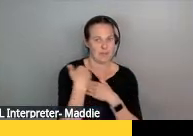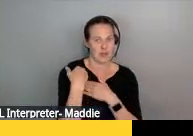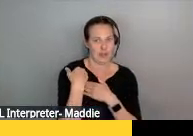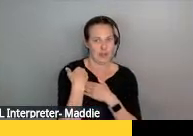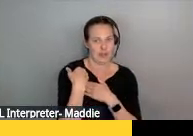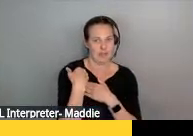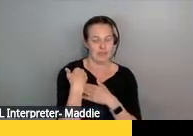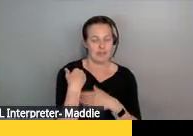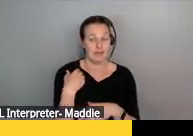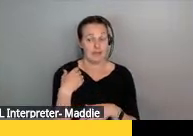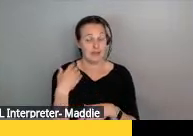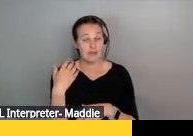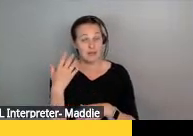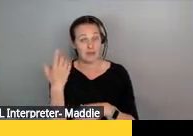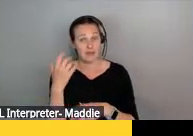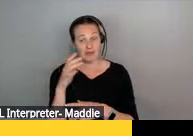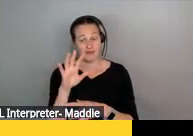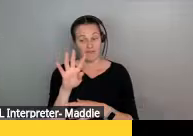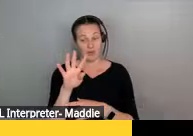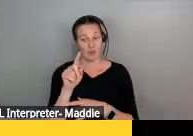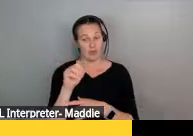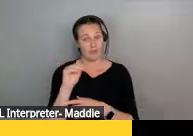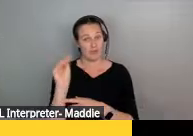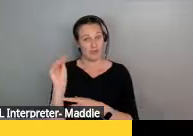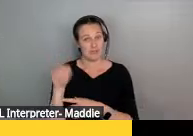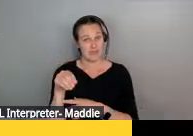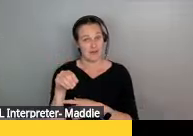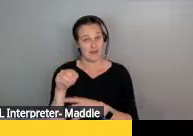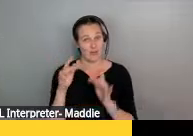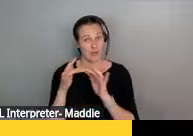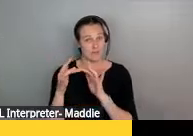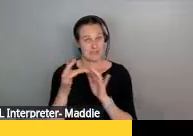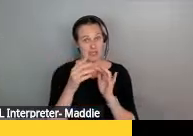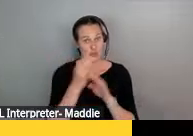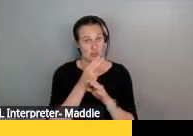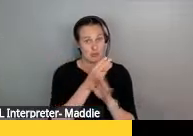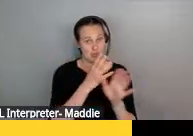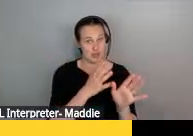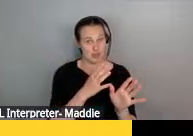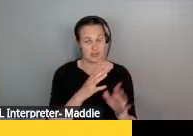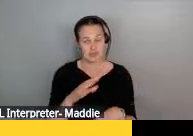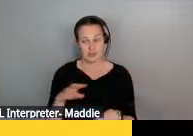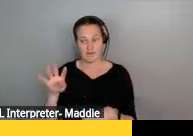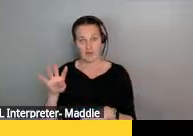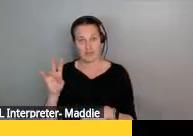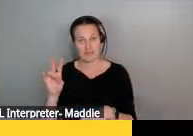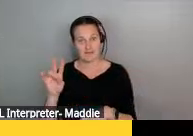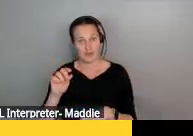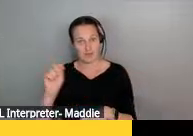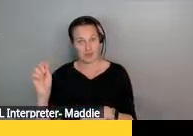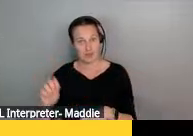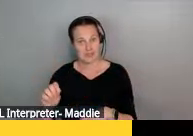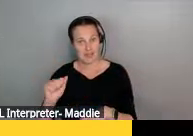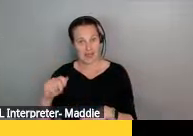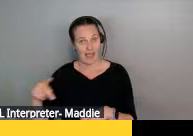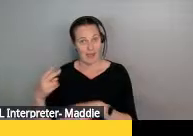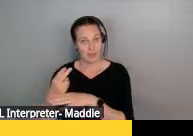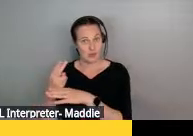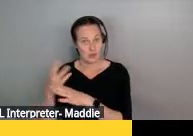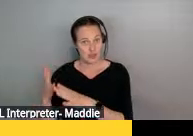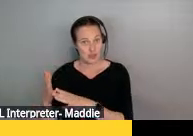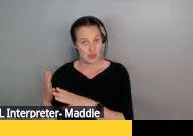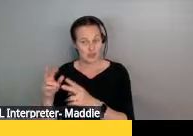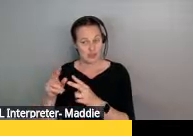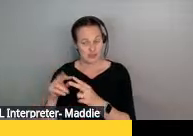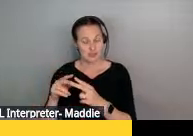survey, about 41% of the website users and 44% of the app users said that one of the ways that they deal with